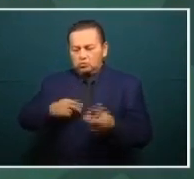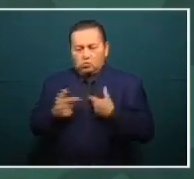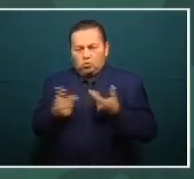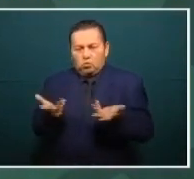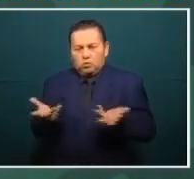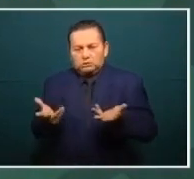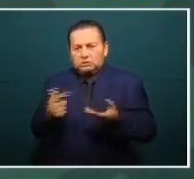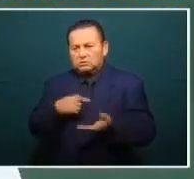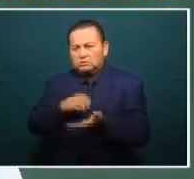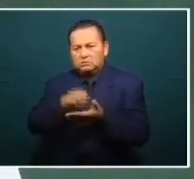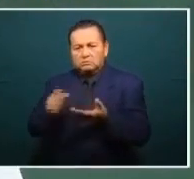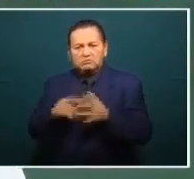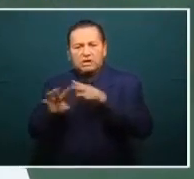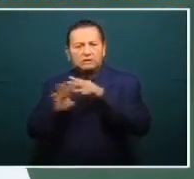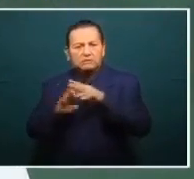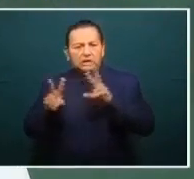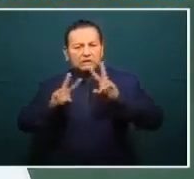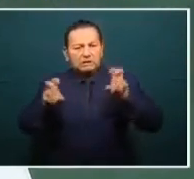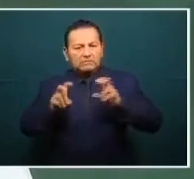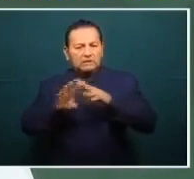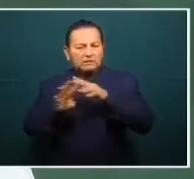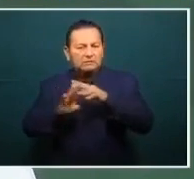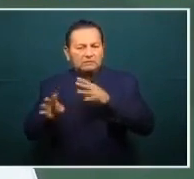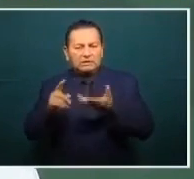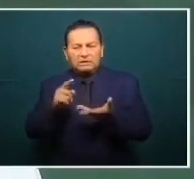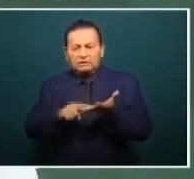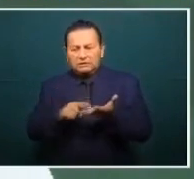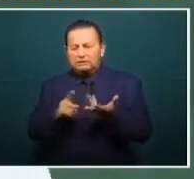The most important thing is to inform over what